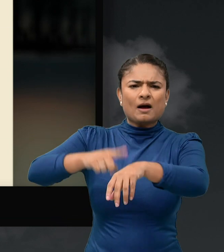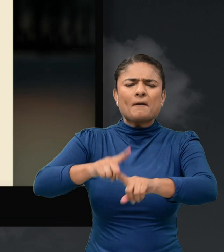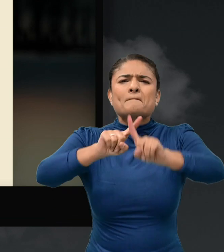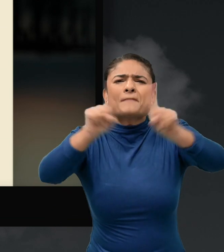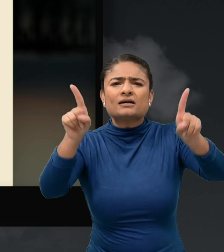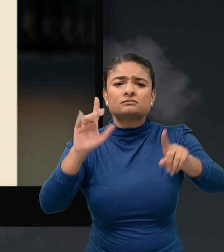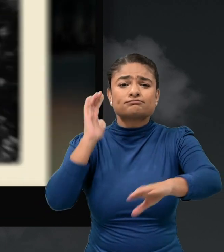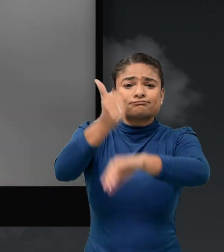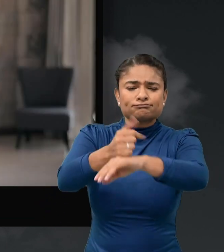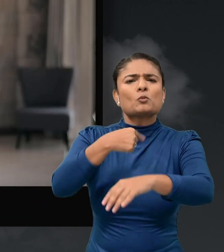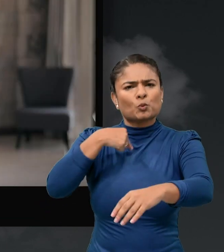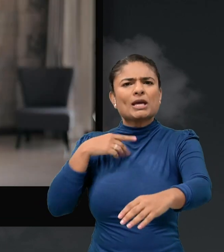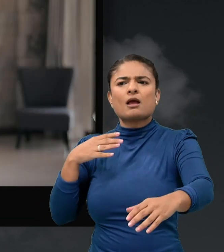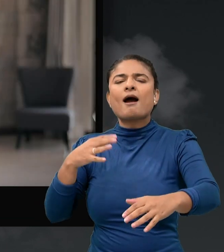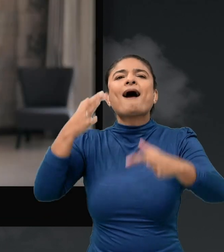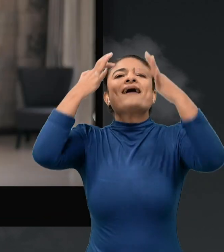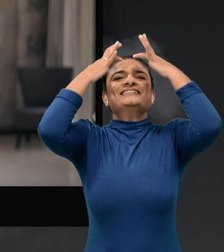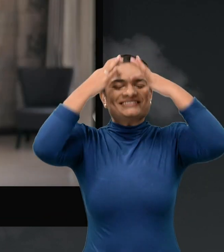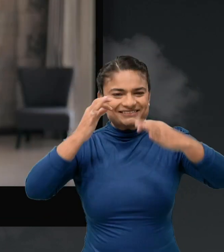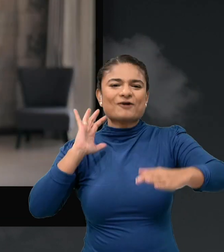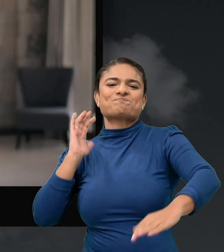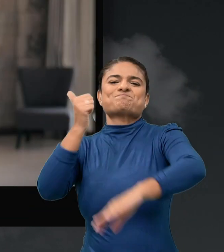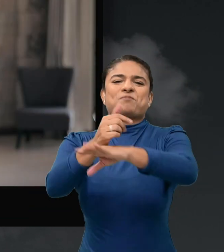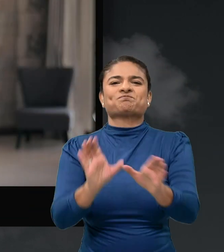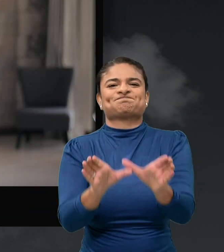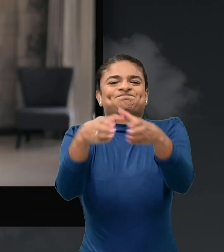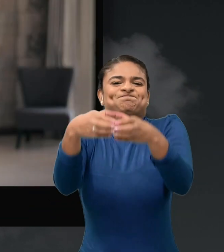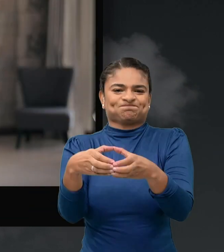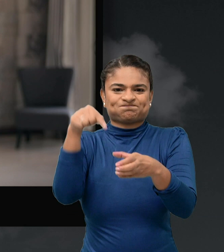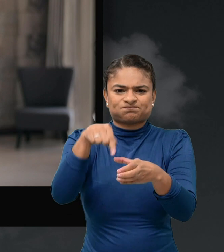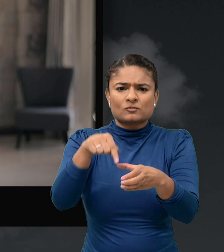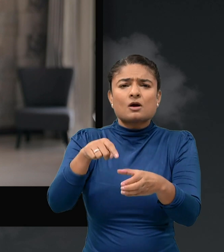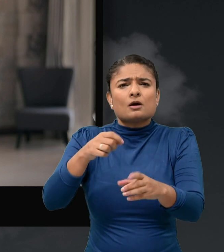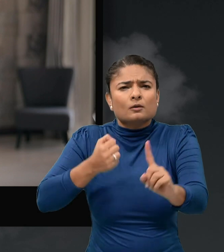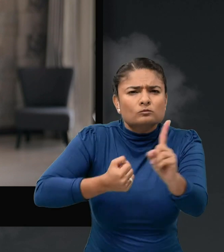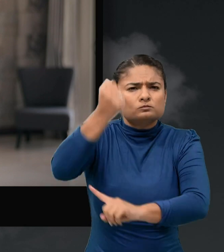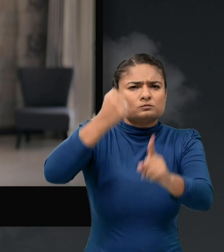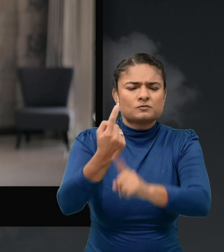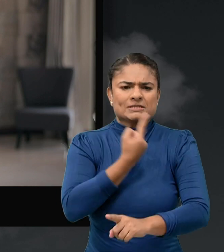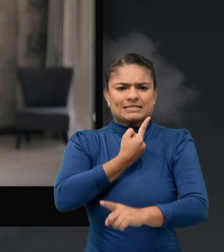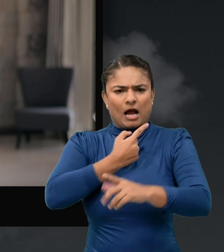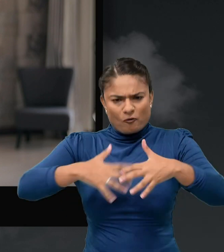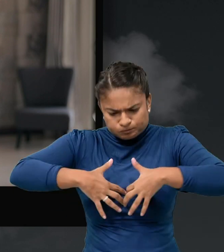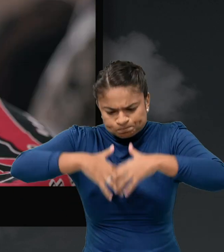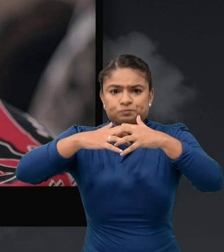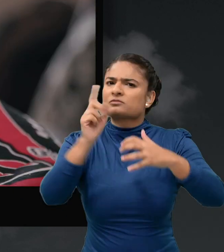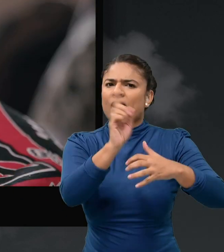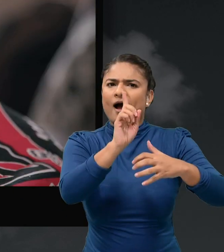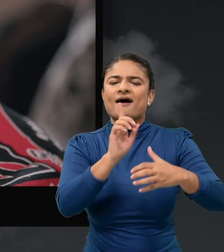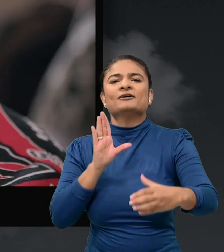And indeed, we became a part of that establishment as opposed to forming our